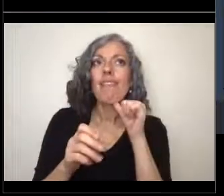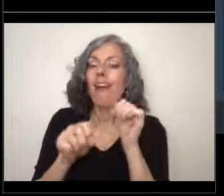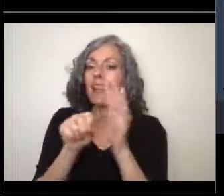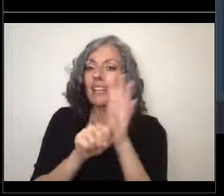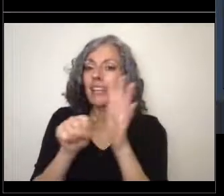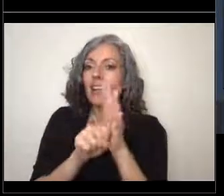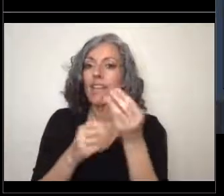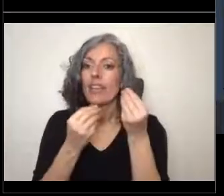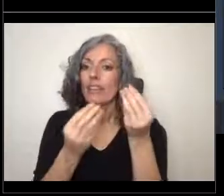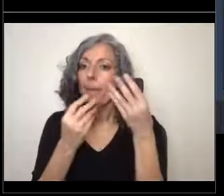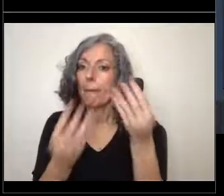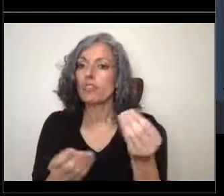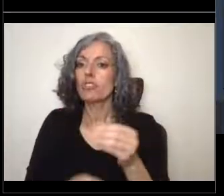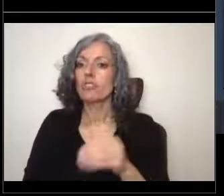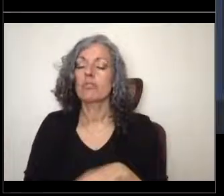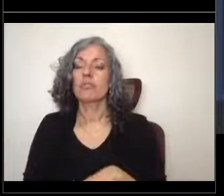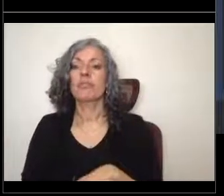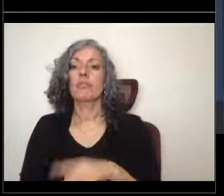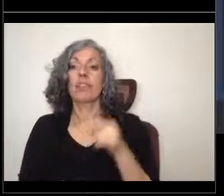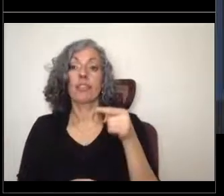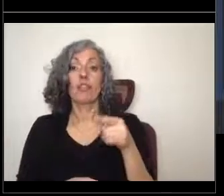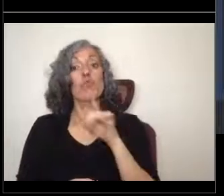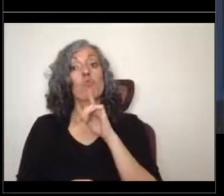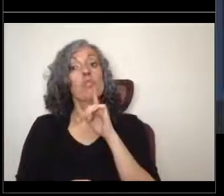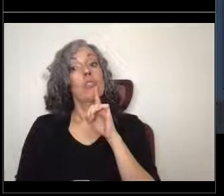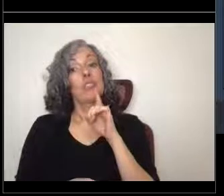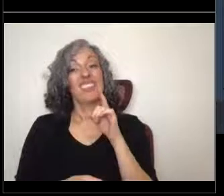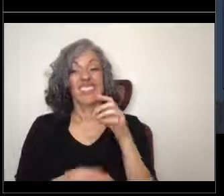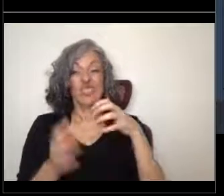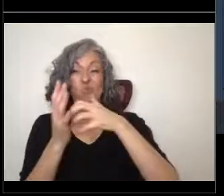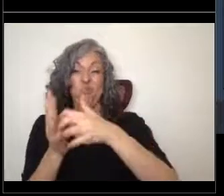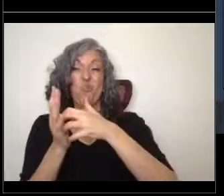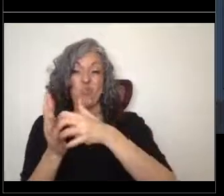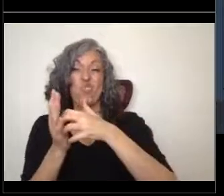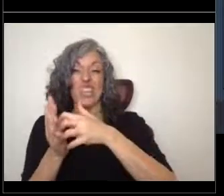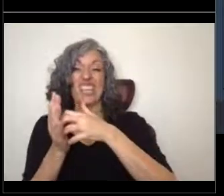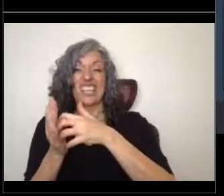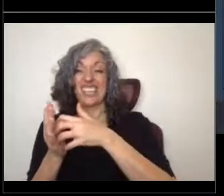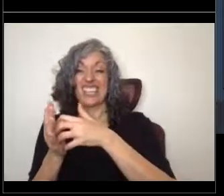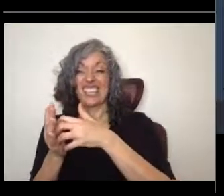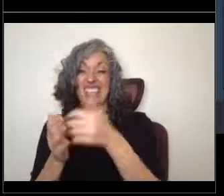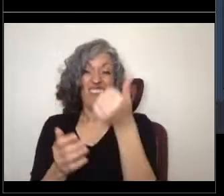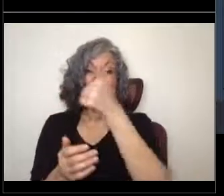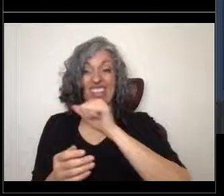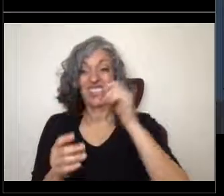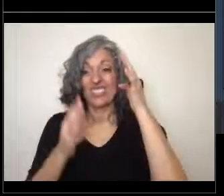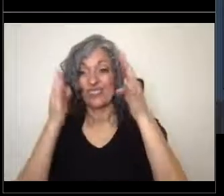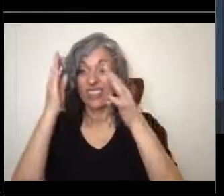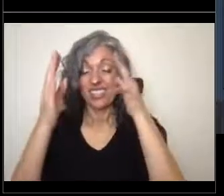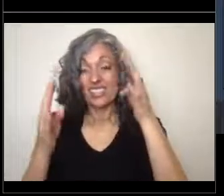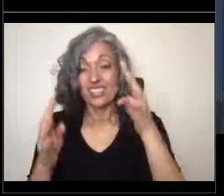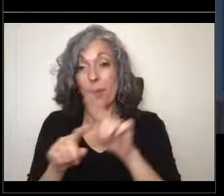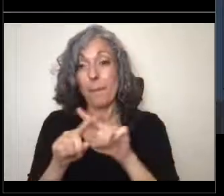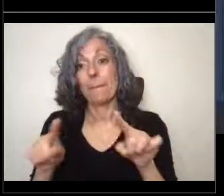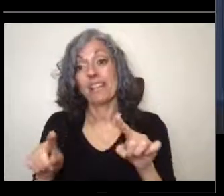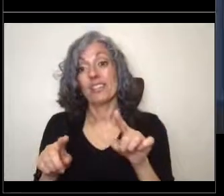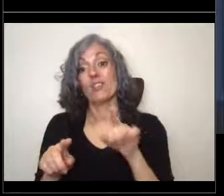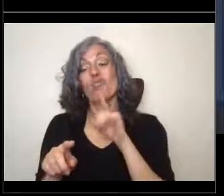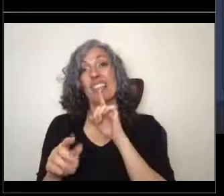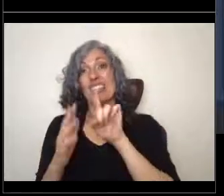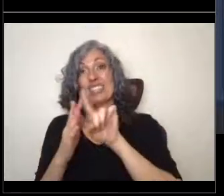therein lies one of the great weaknesses of any strategy, but apparently the beginnings of this